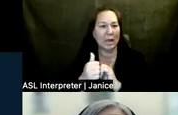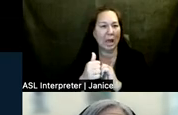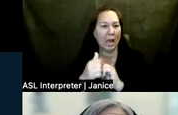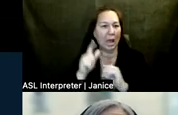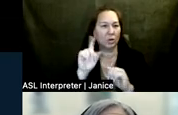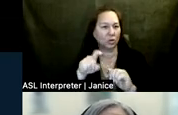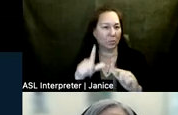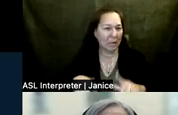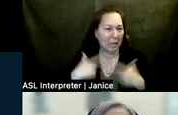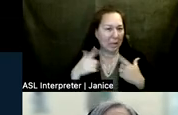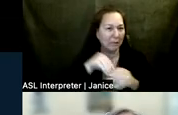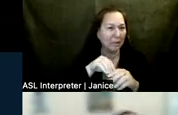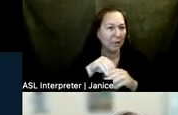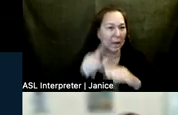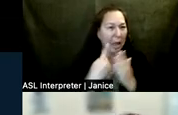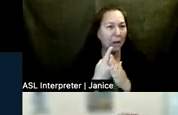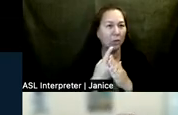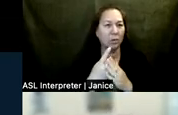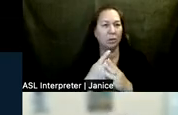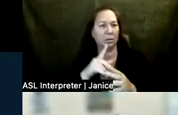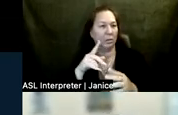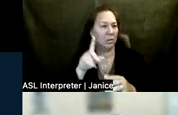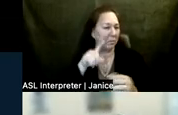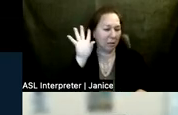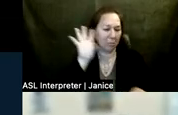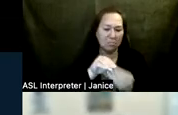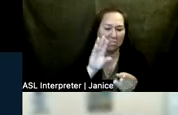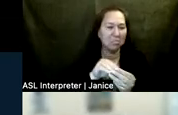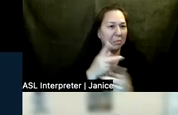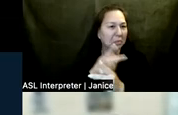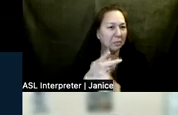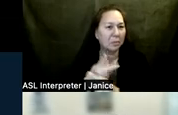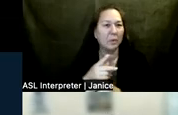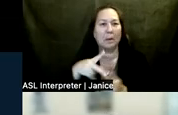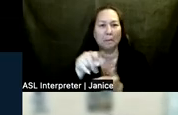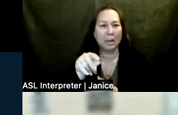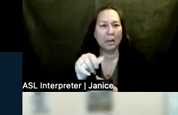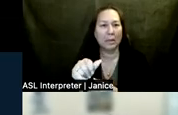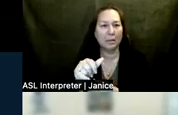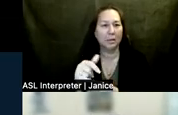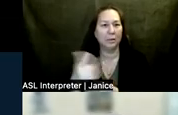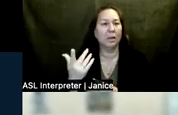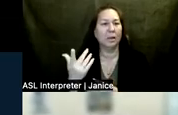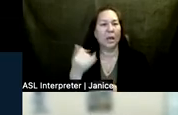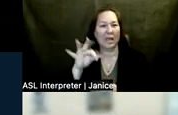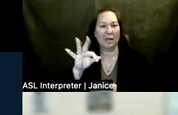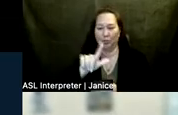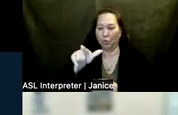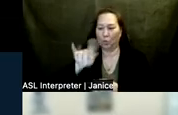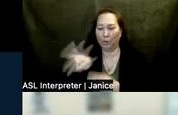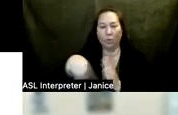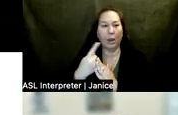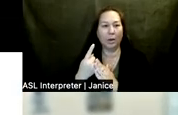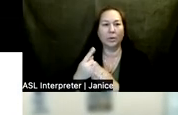aide who's working 24 hours a day. Yep. There are specific regulations under the Domestic